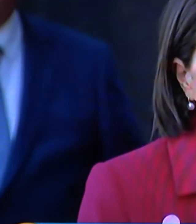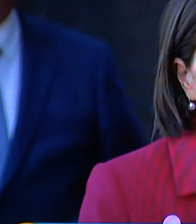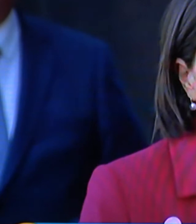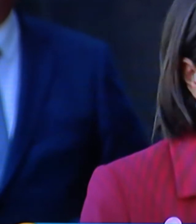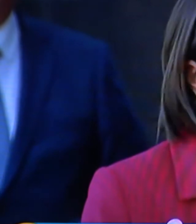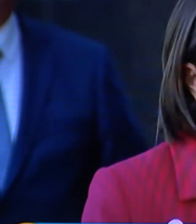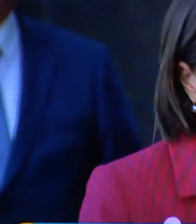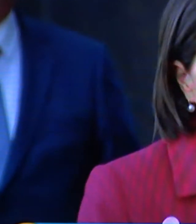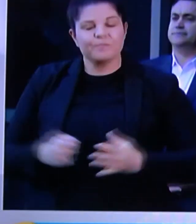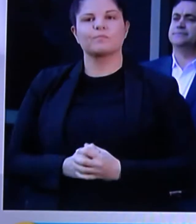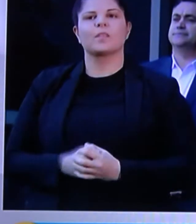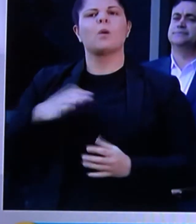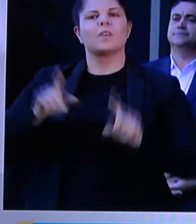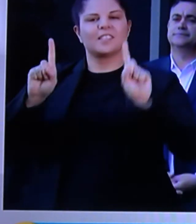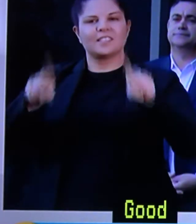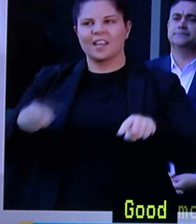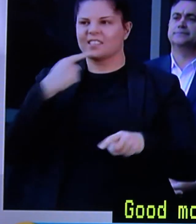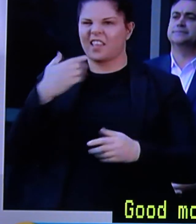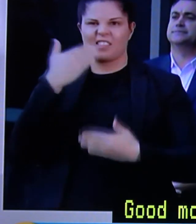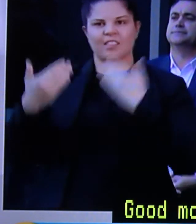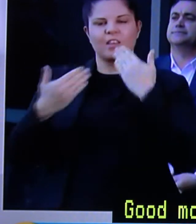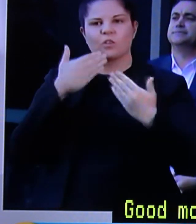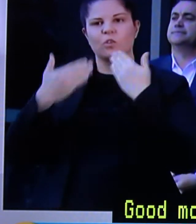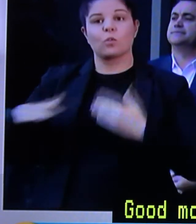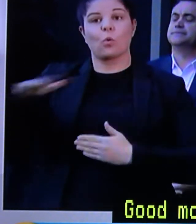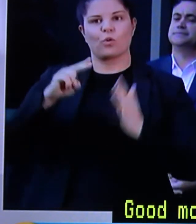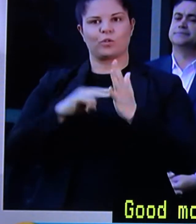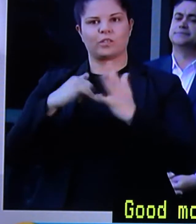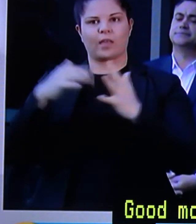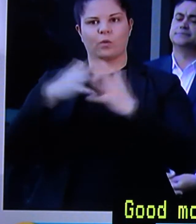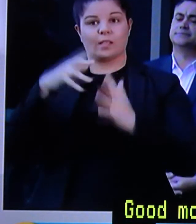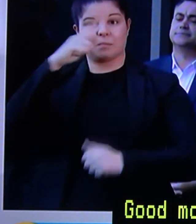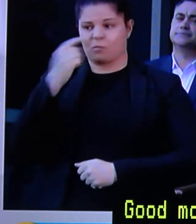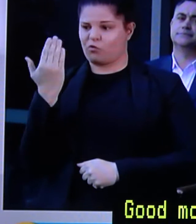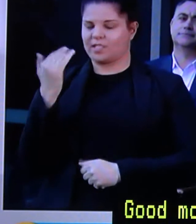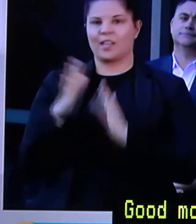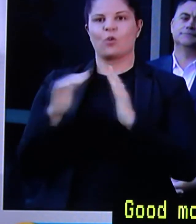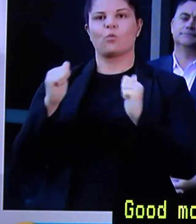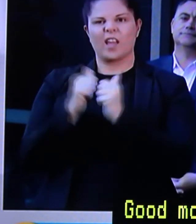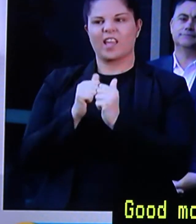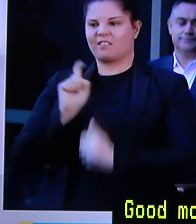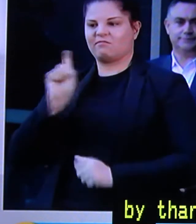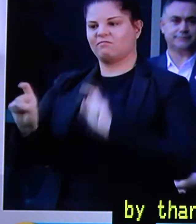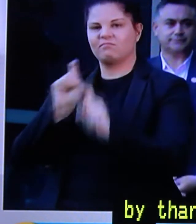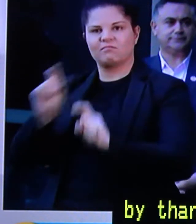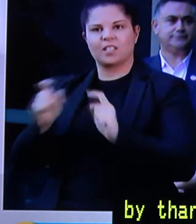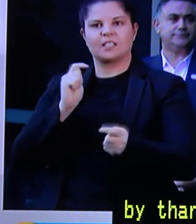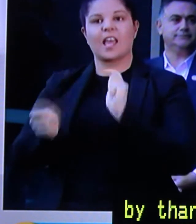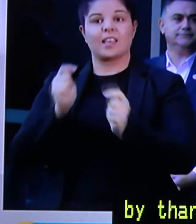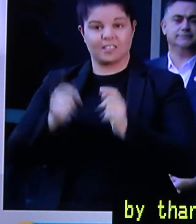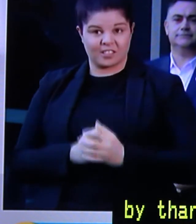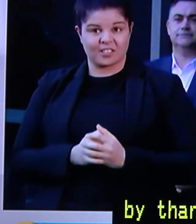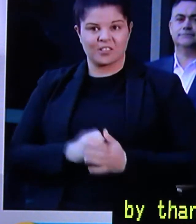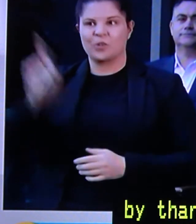morning, everybody. Can I start by thanking our citizens for coming to get tested on a weekend? Today's number of tests reflect